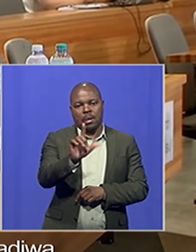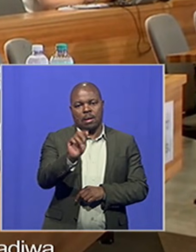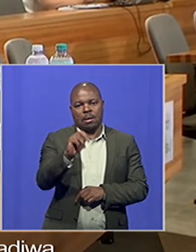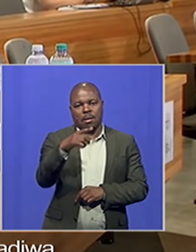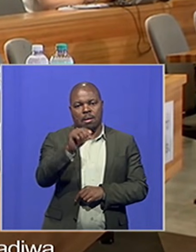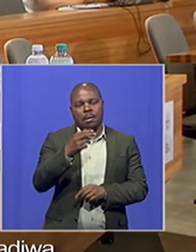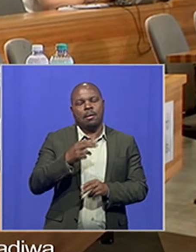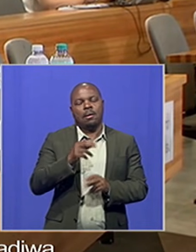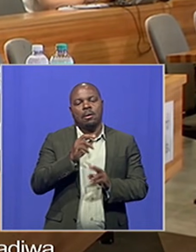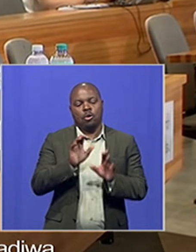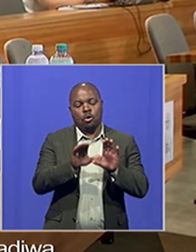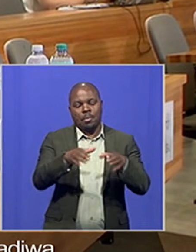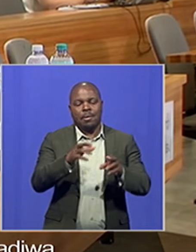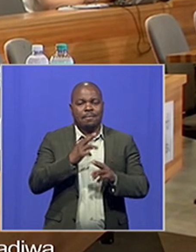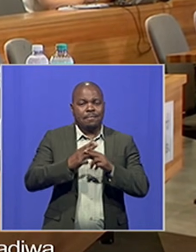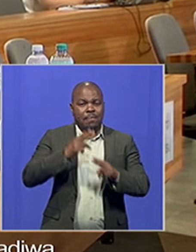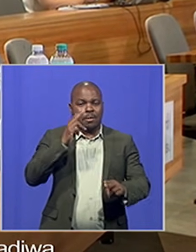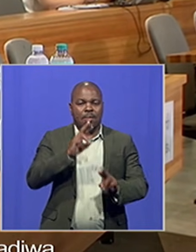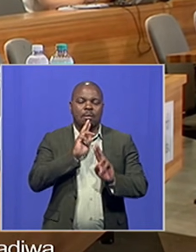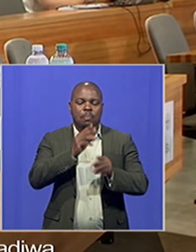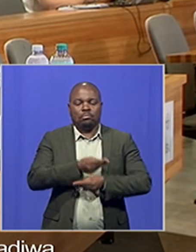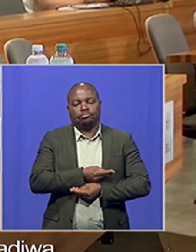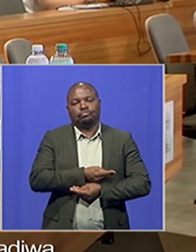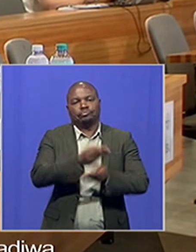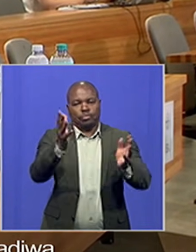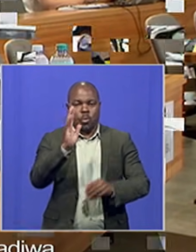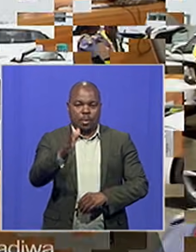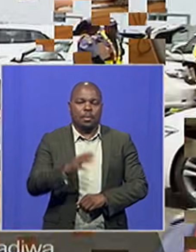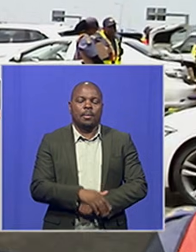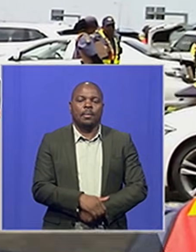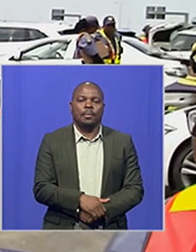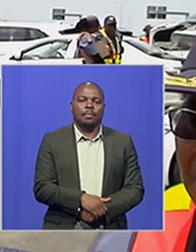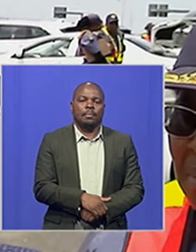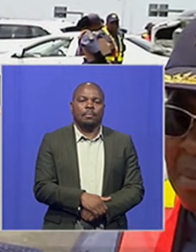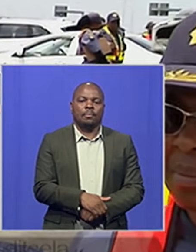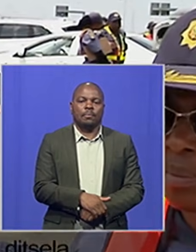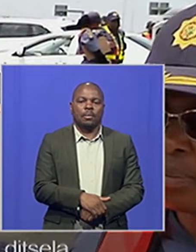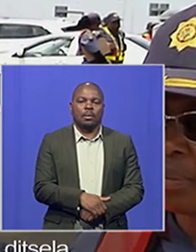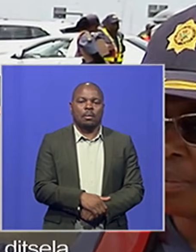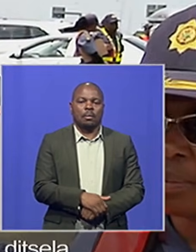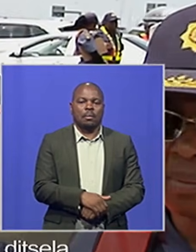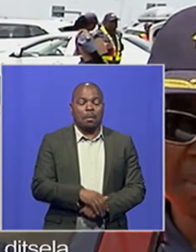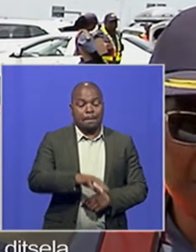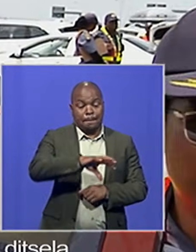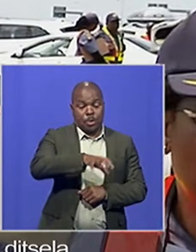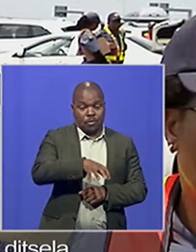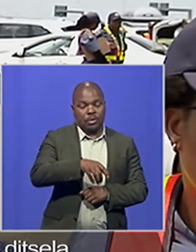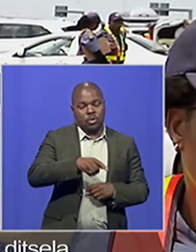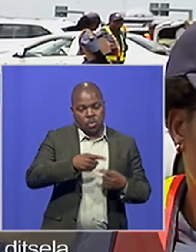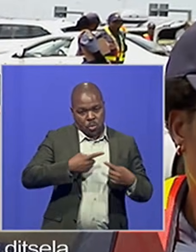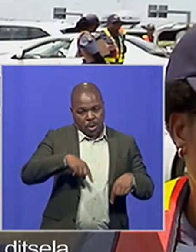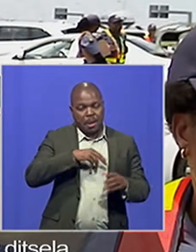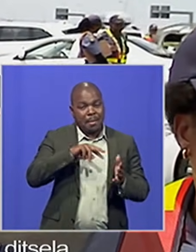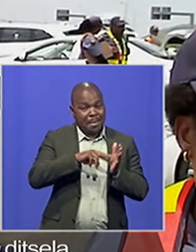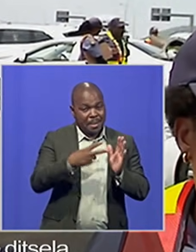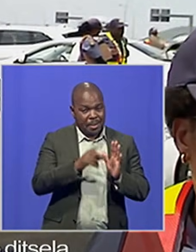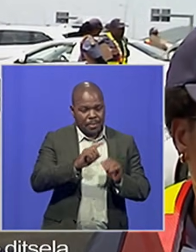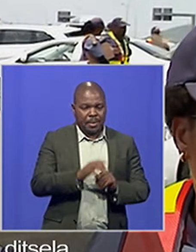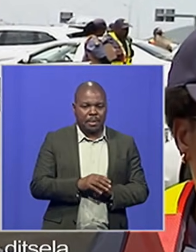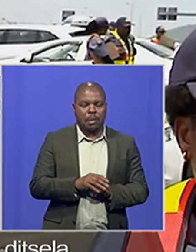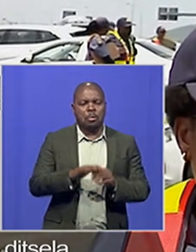ya Matlanga e tlile go ka rebolwa mo phatlalatseng. Our plans as a province to ensure that